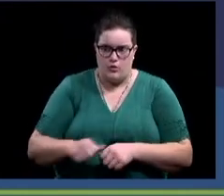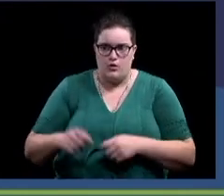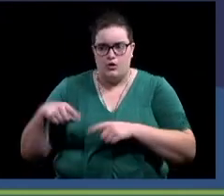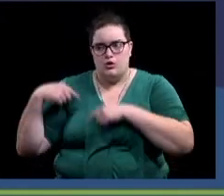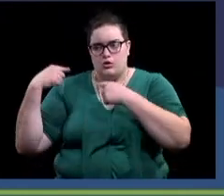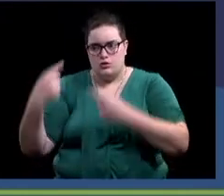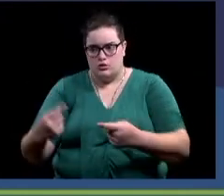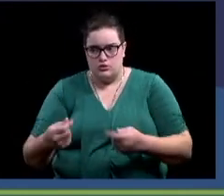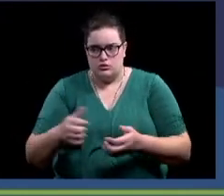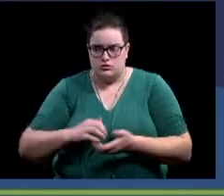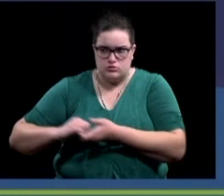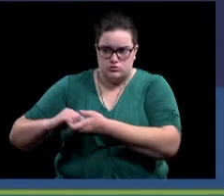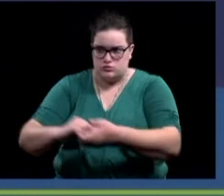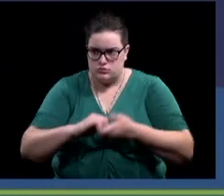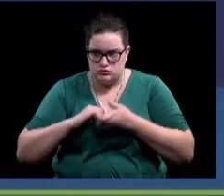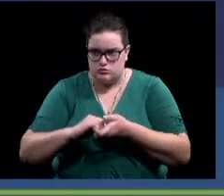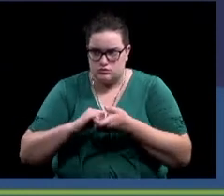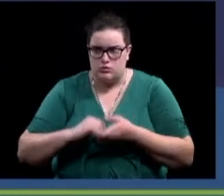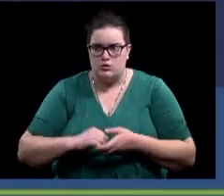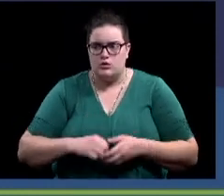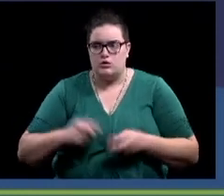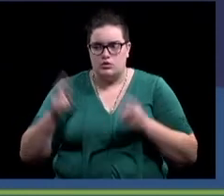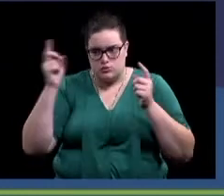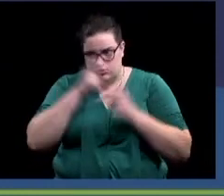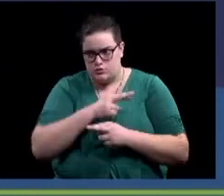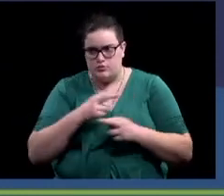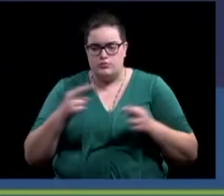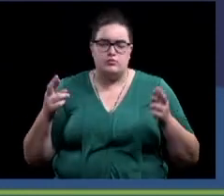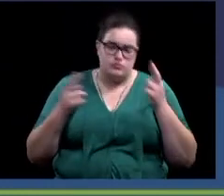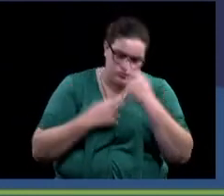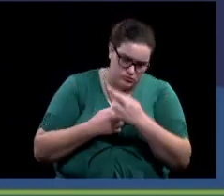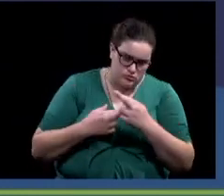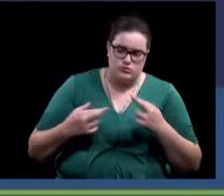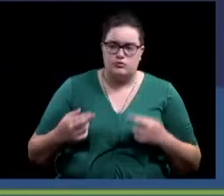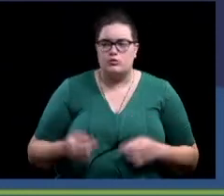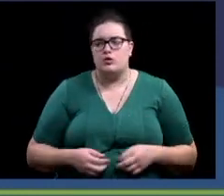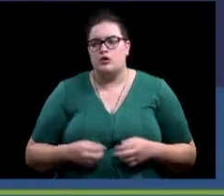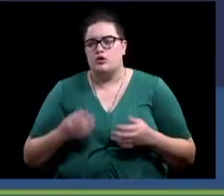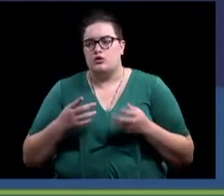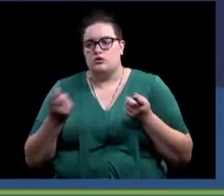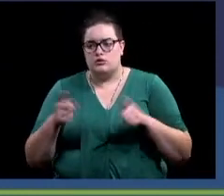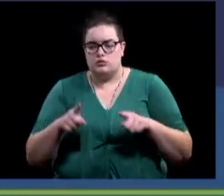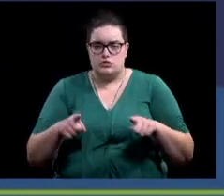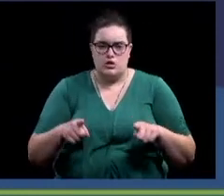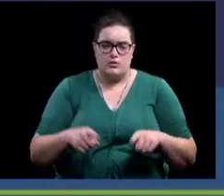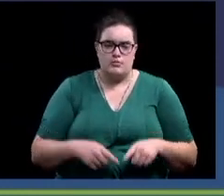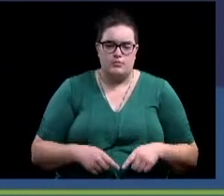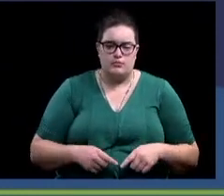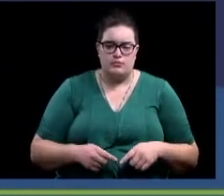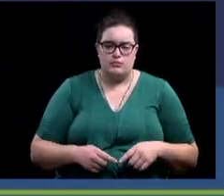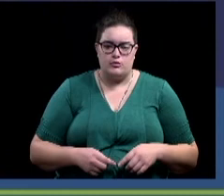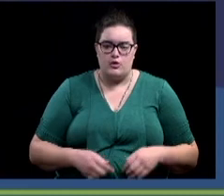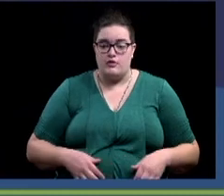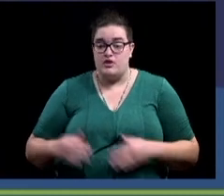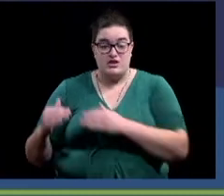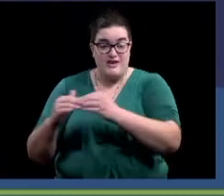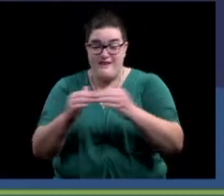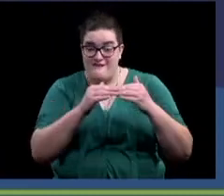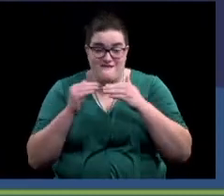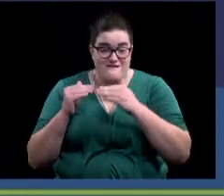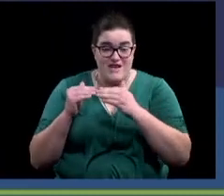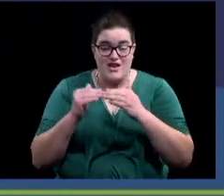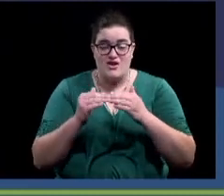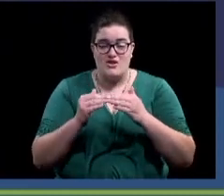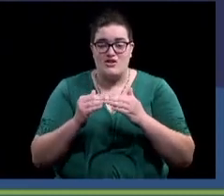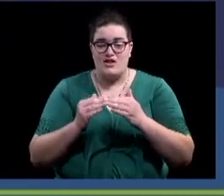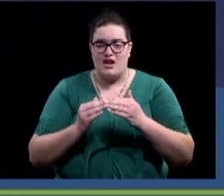PD, and that things are done fairly and equitable and it just shows